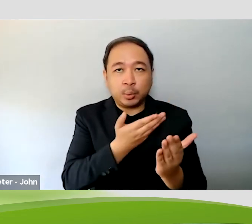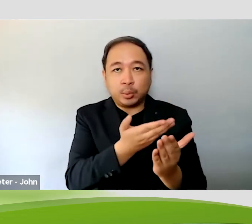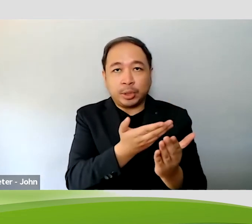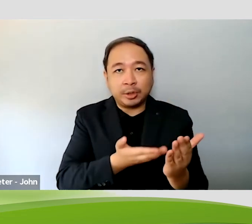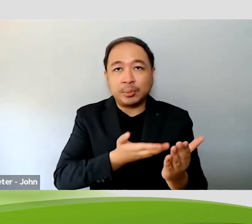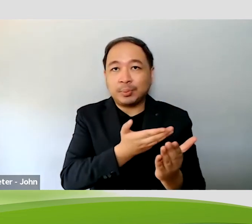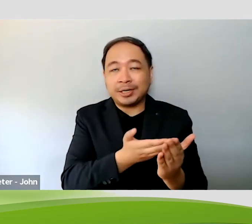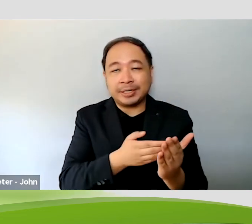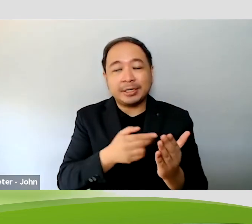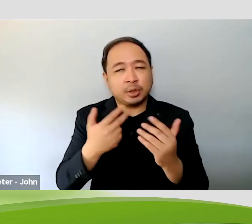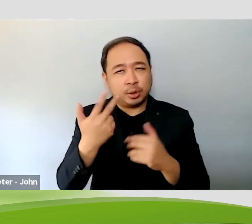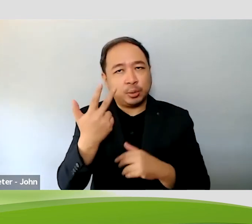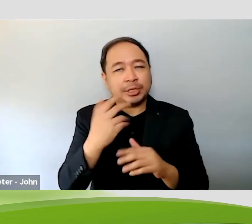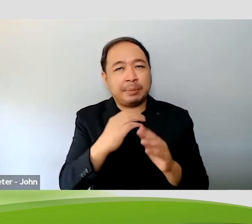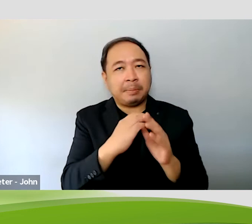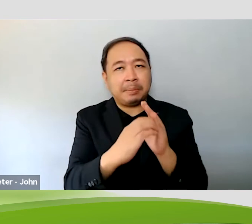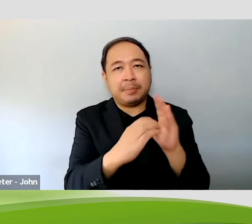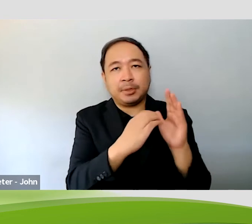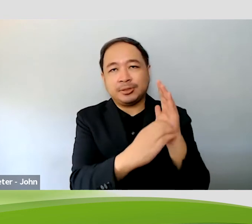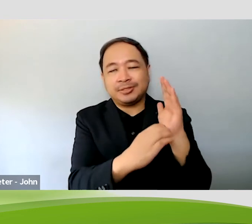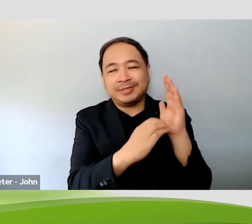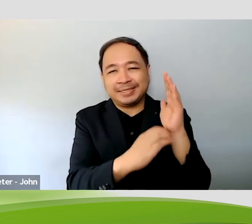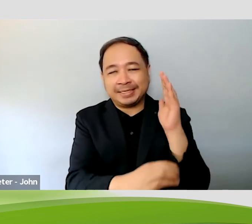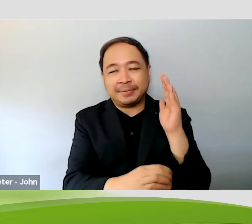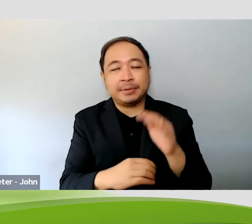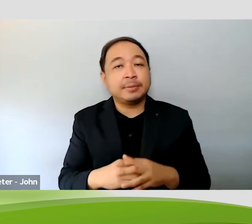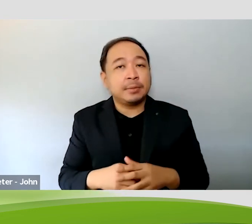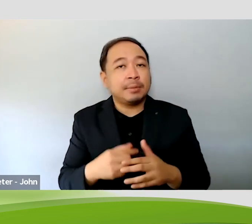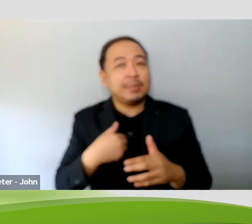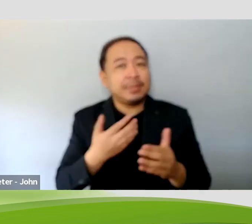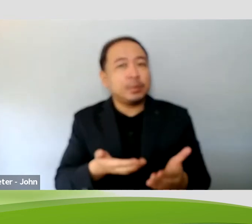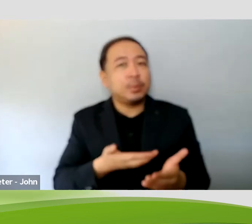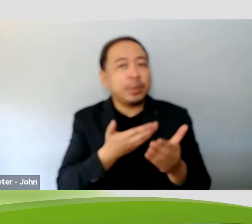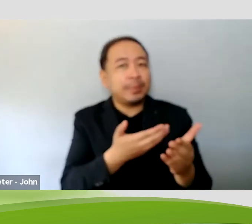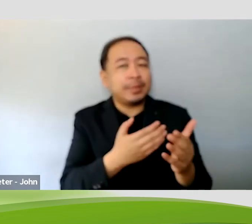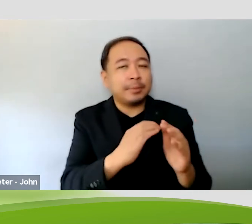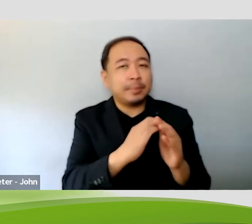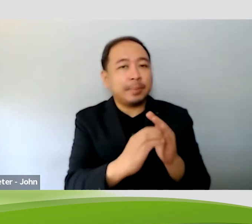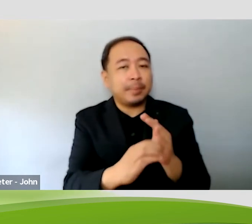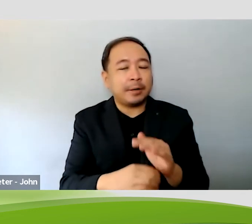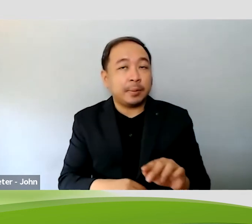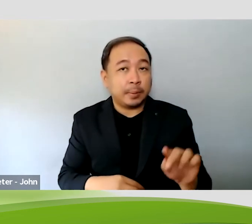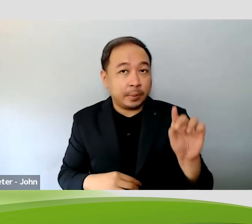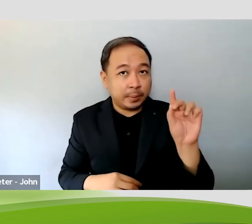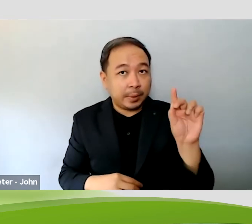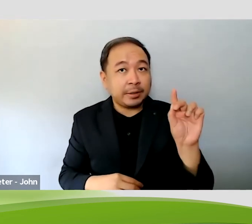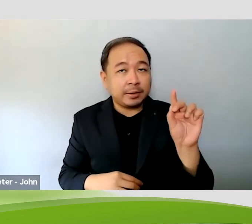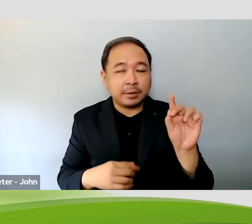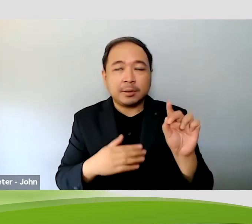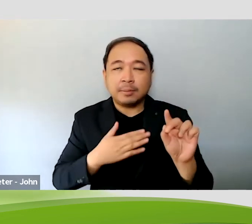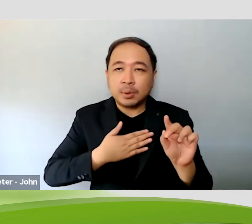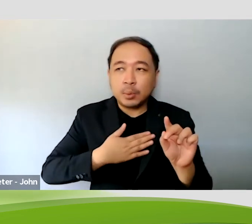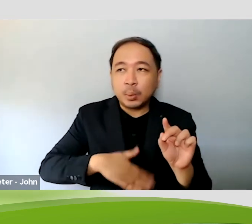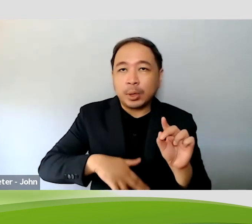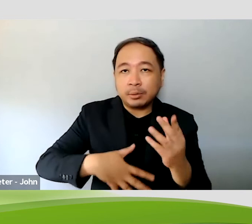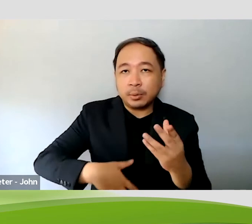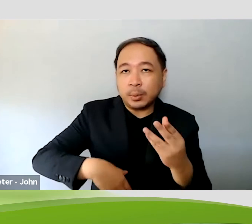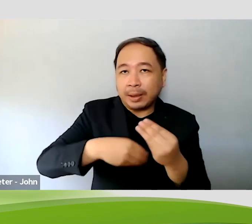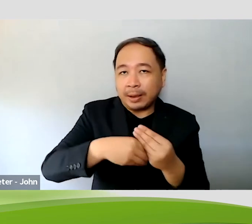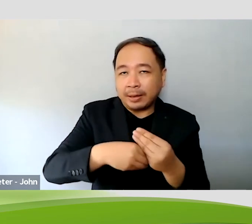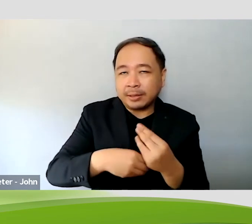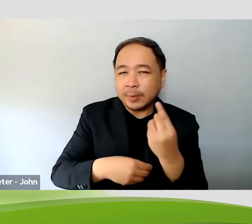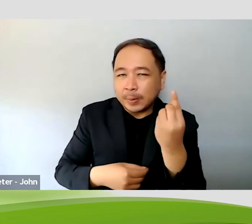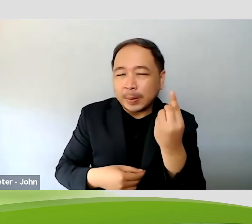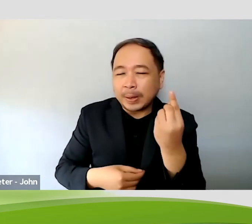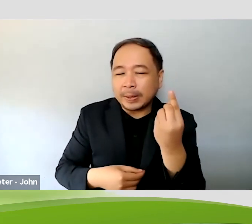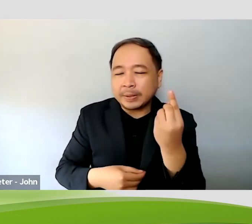About the recommendations for session 1, we would like to add 1 point because we believe we